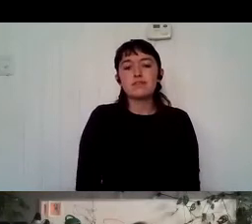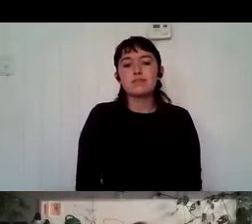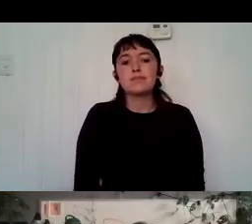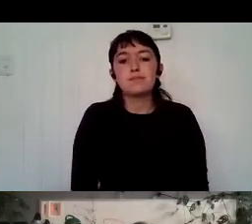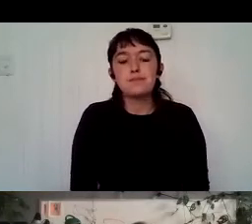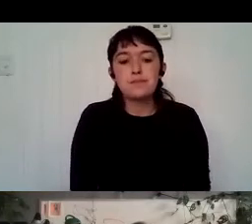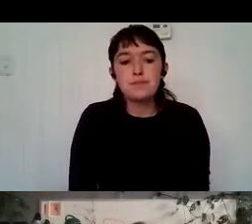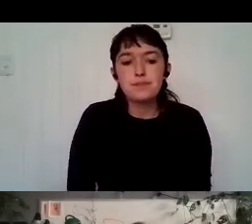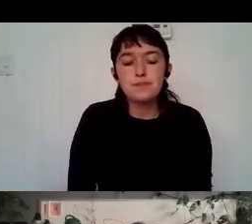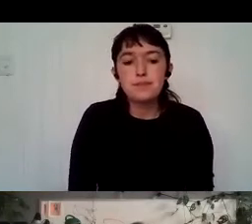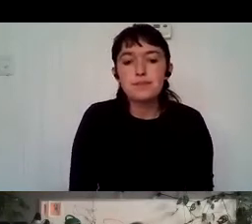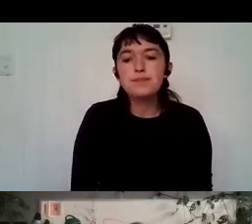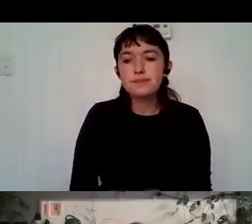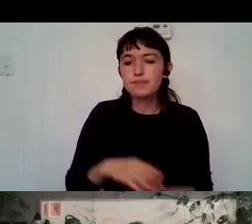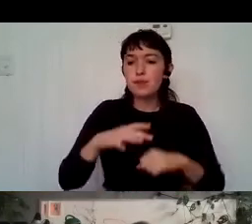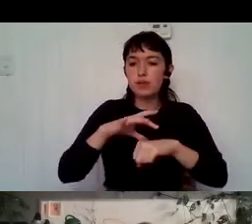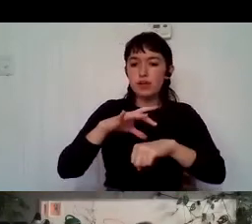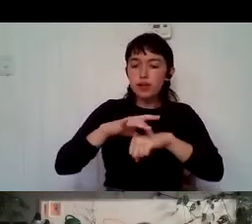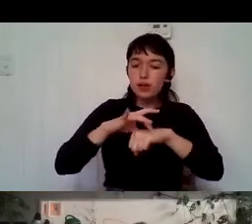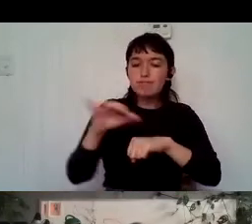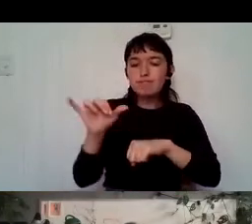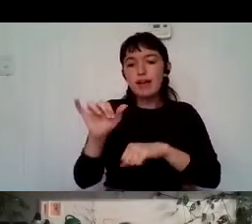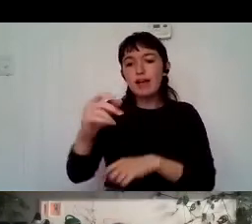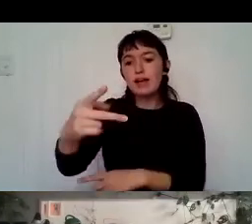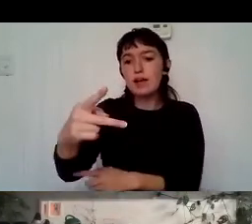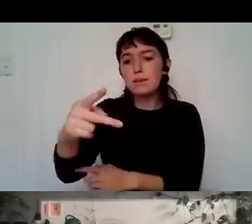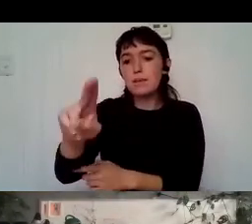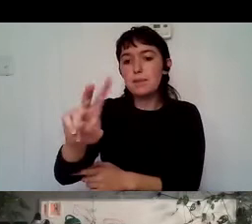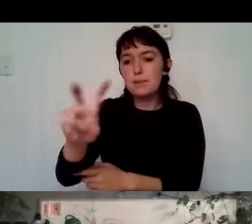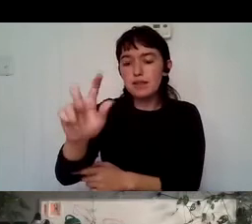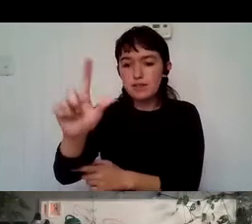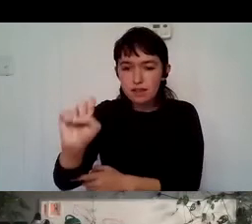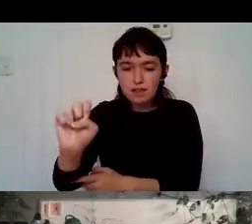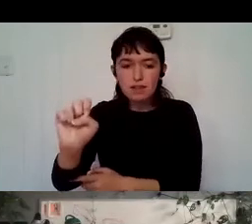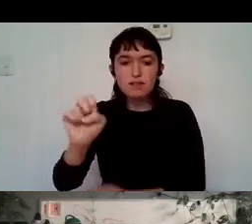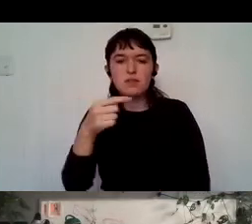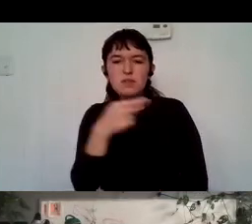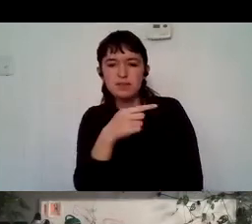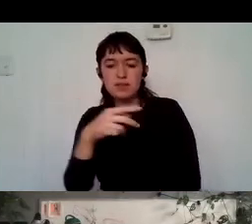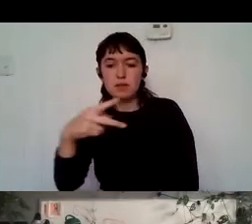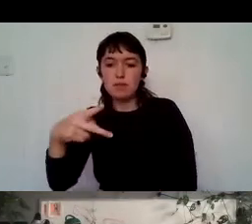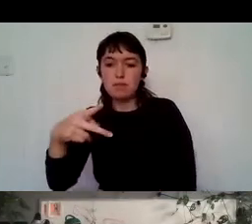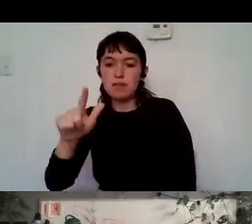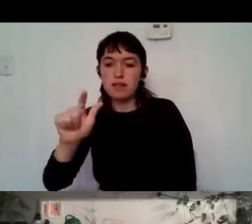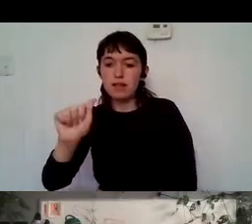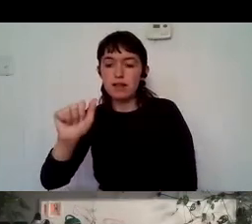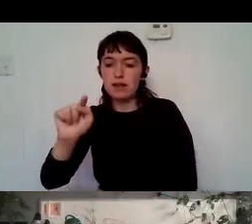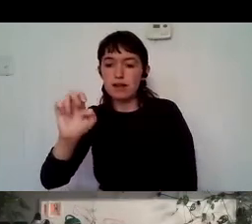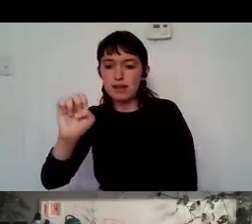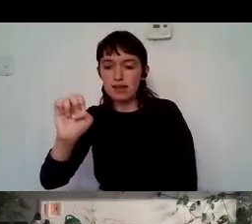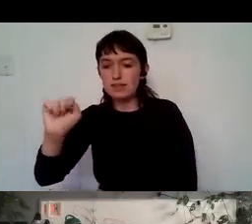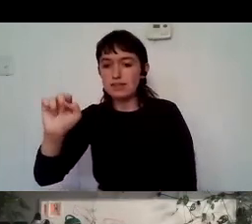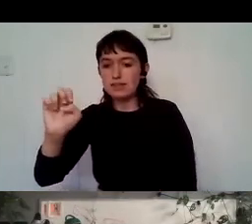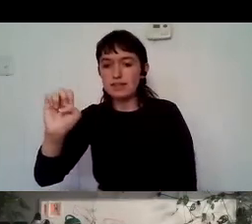is like a little puzzle. So those are the plate tectonics. So there are parts of the surface of our